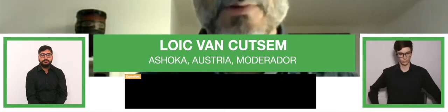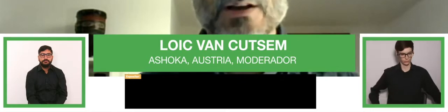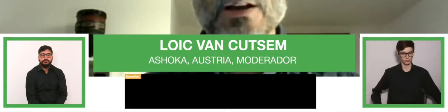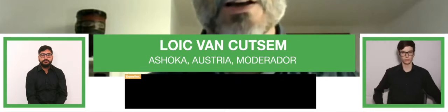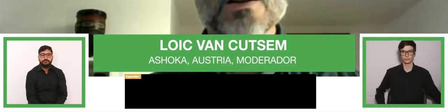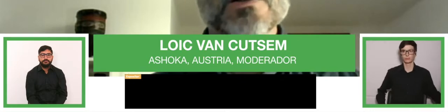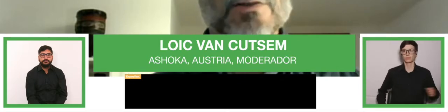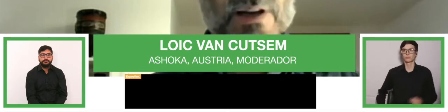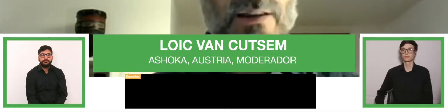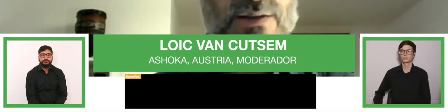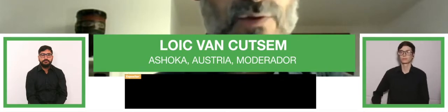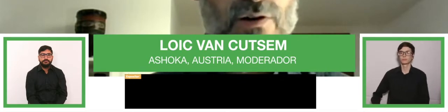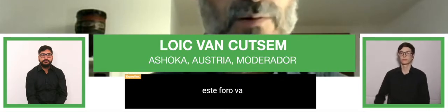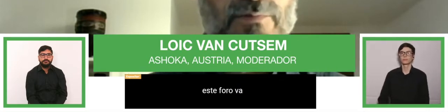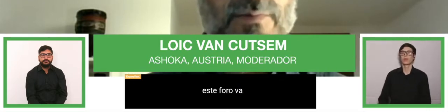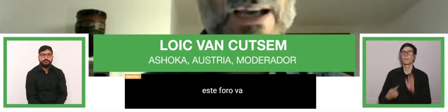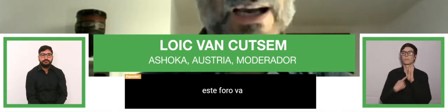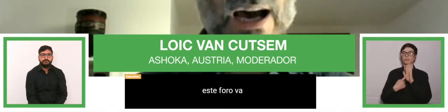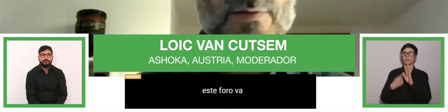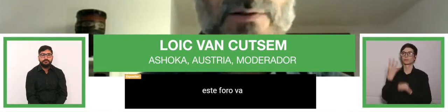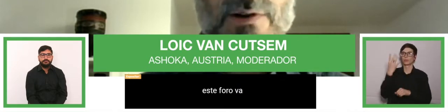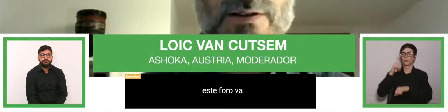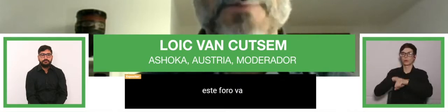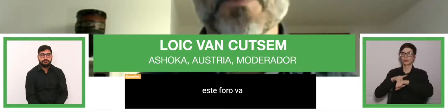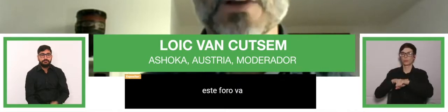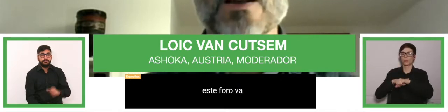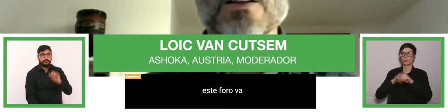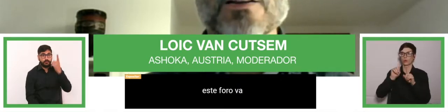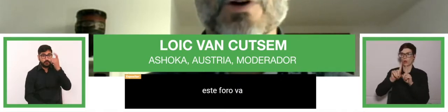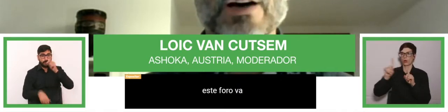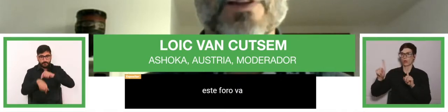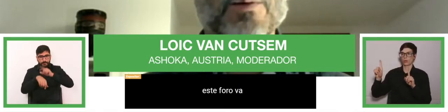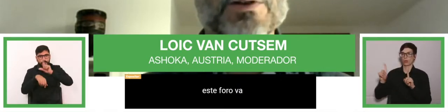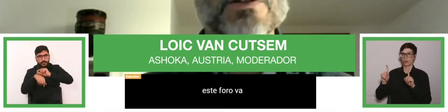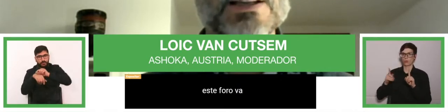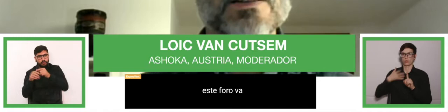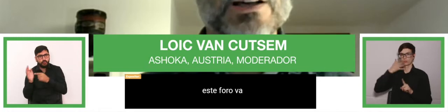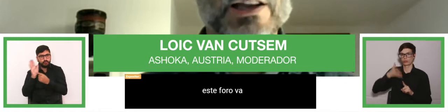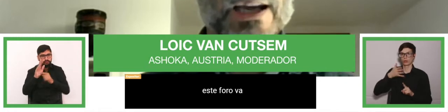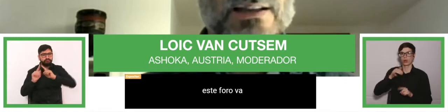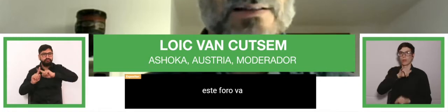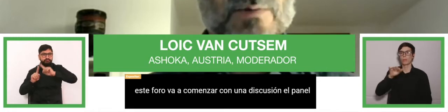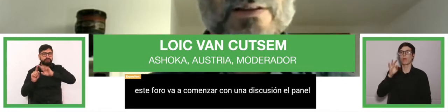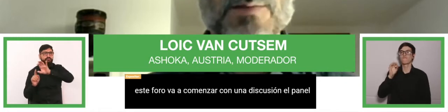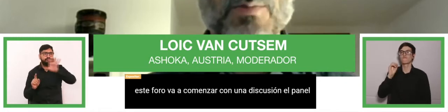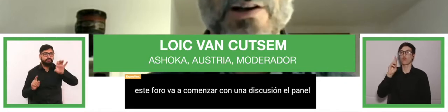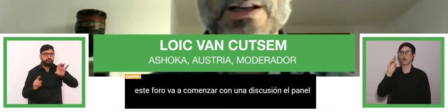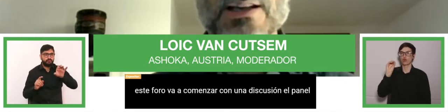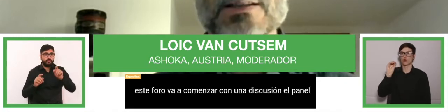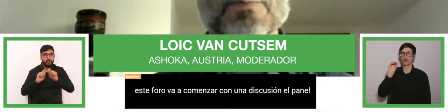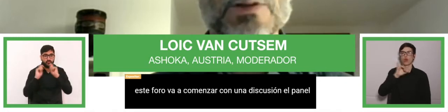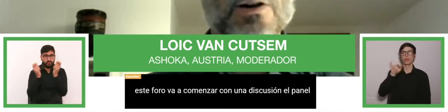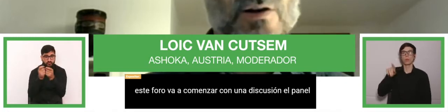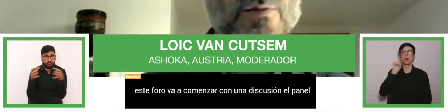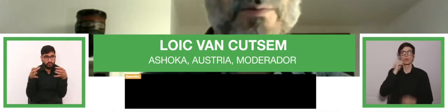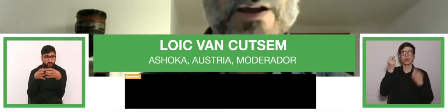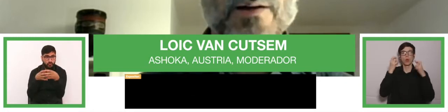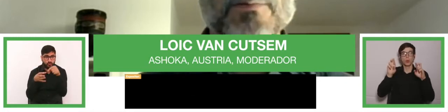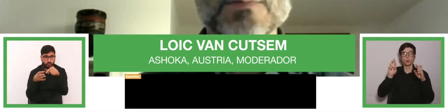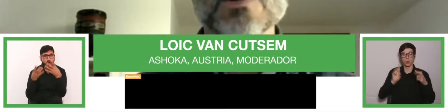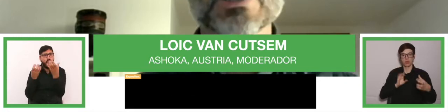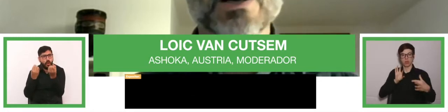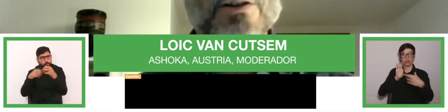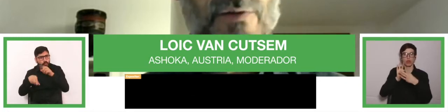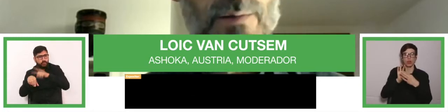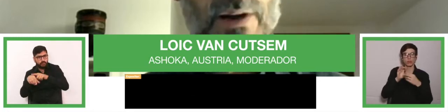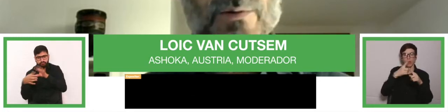alumni. During this forum and afterwards, you will have the opportunity to connect with these projects, to learn from